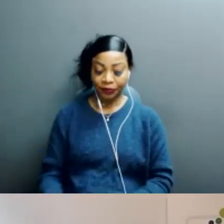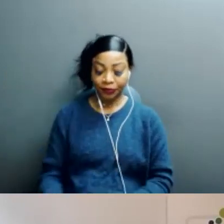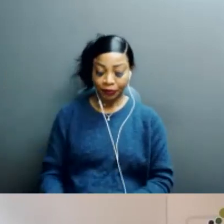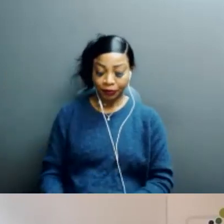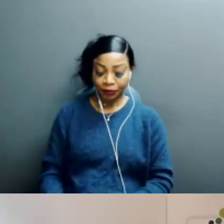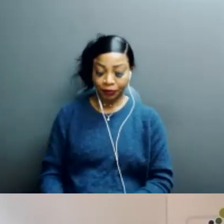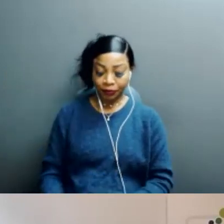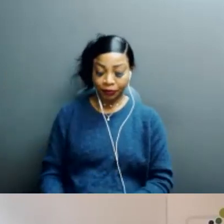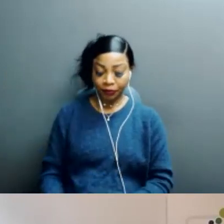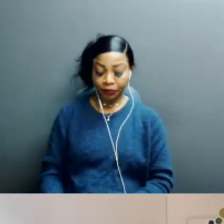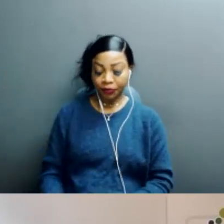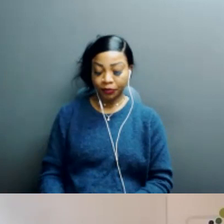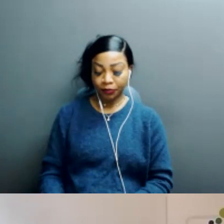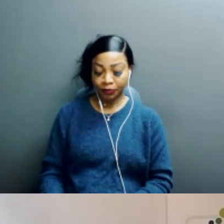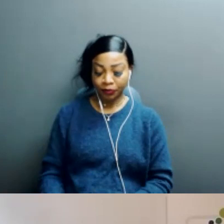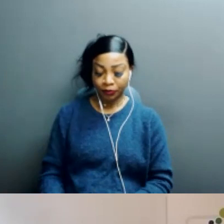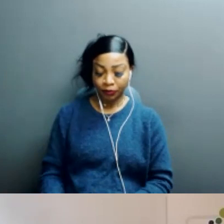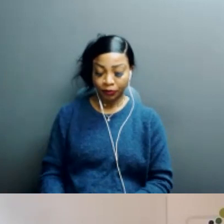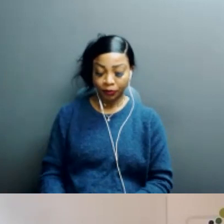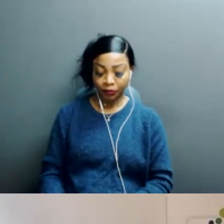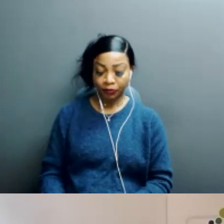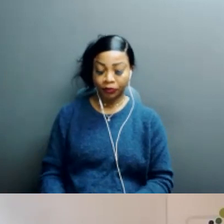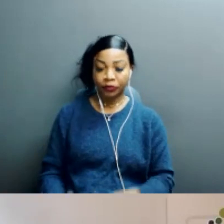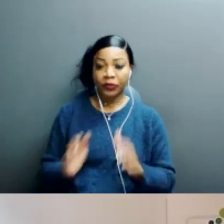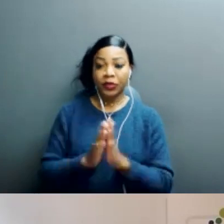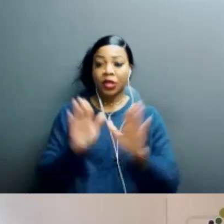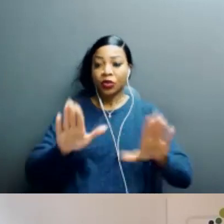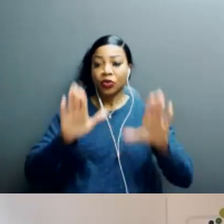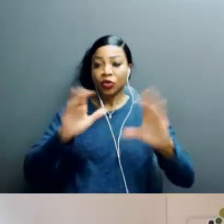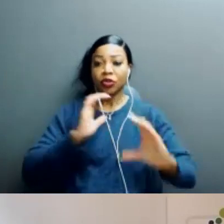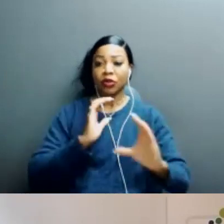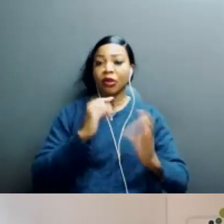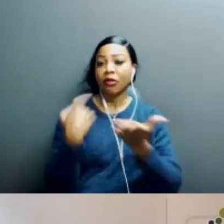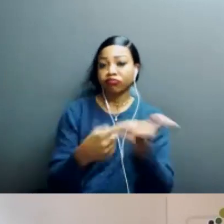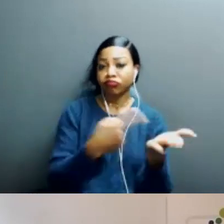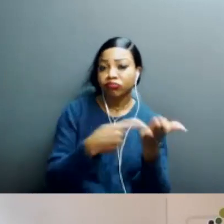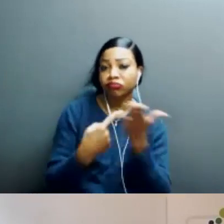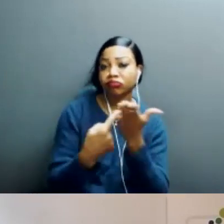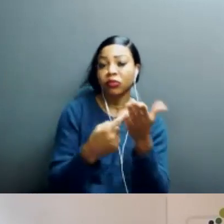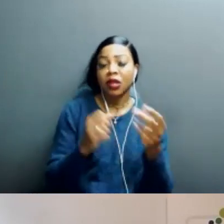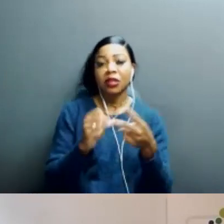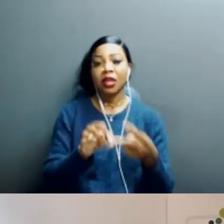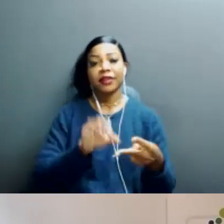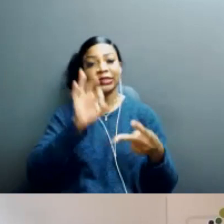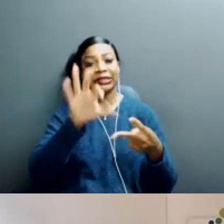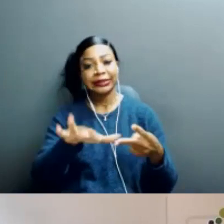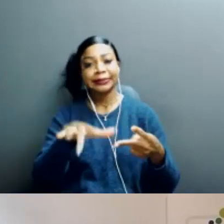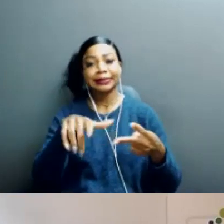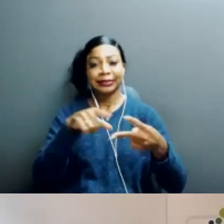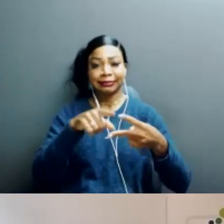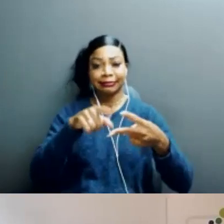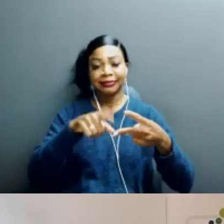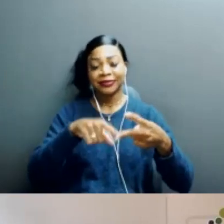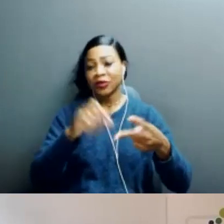yeah I think it was you know a great conversation and lots of tips and and pointers were shared I hope that they were useful um